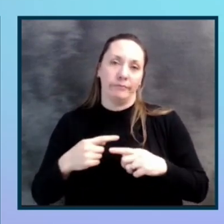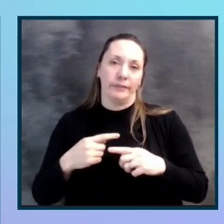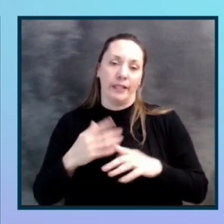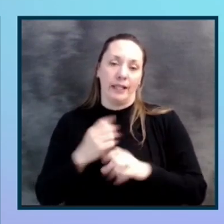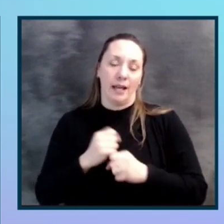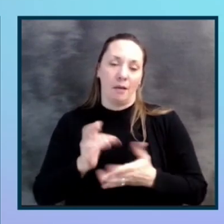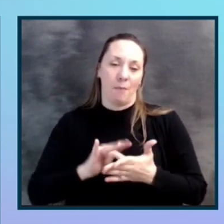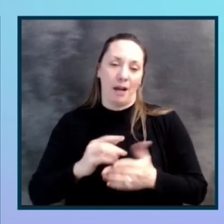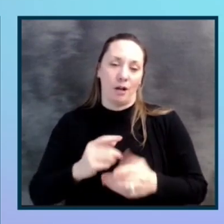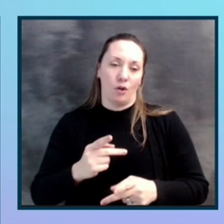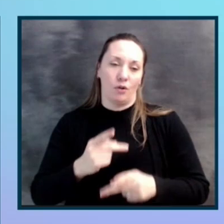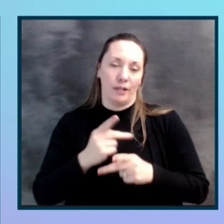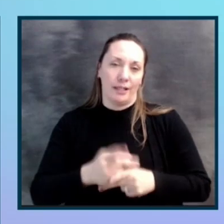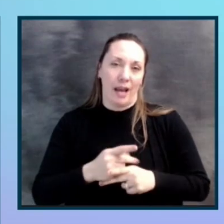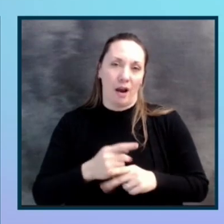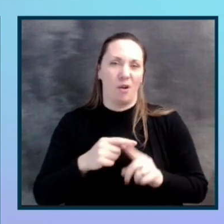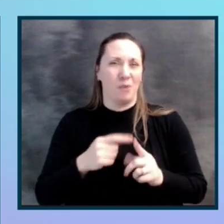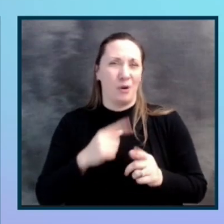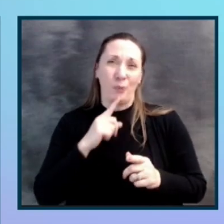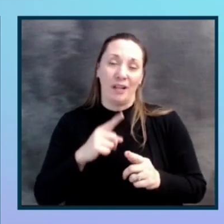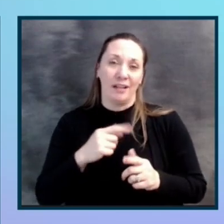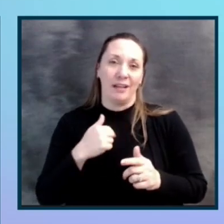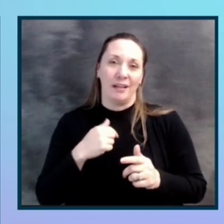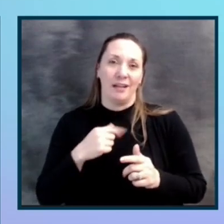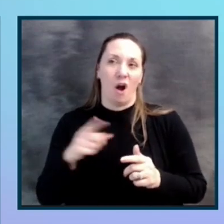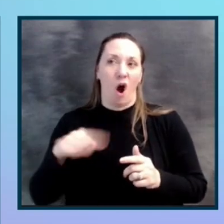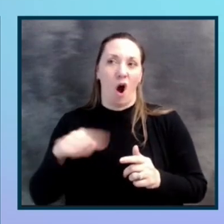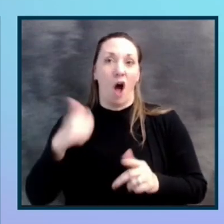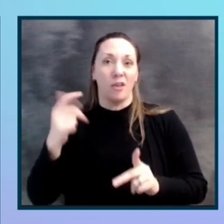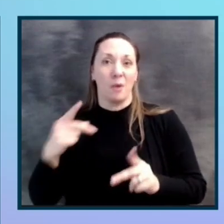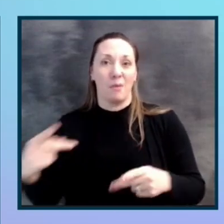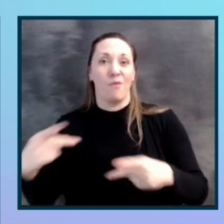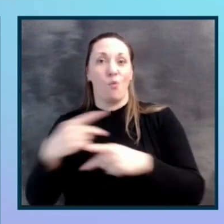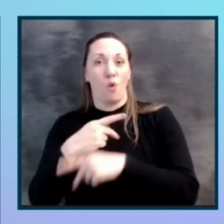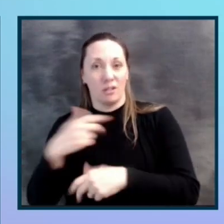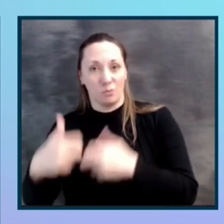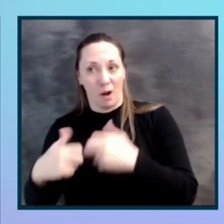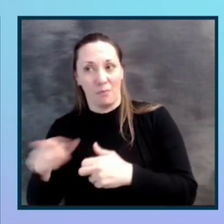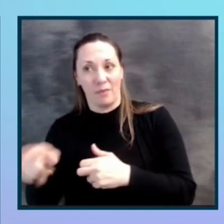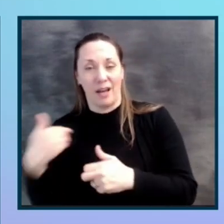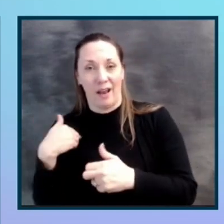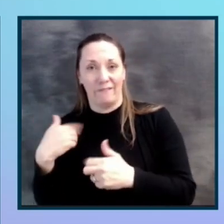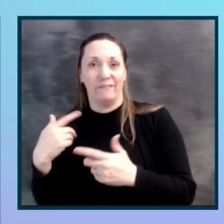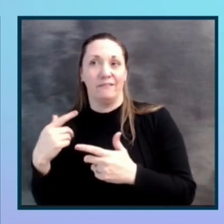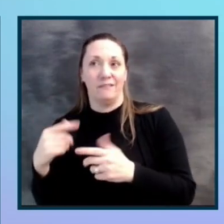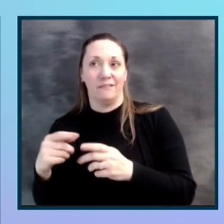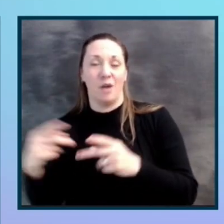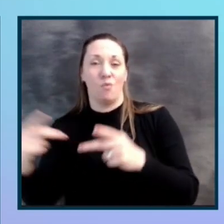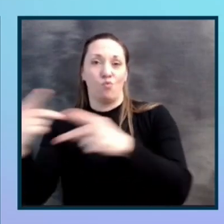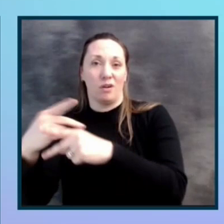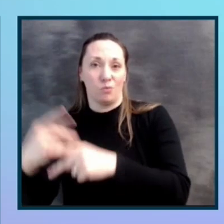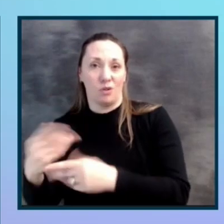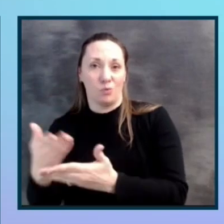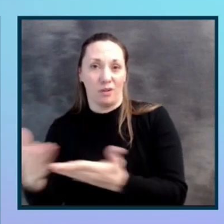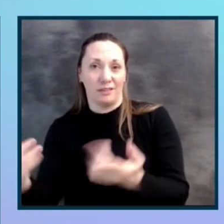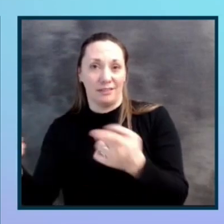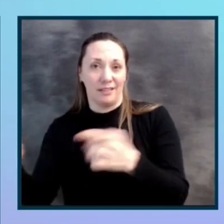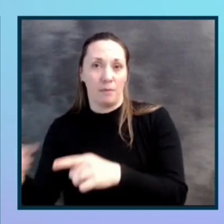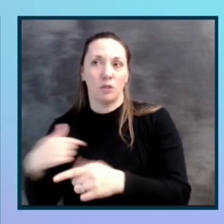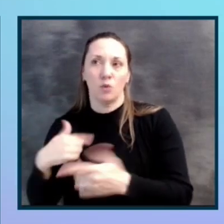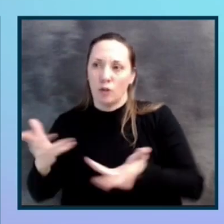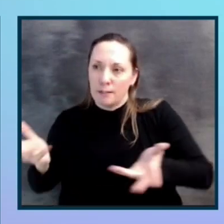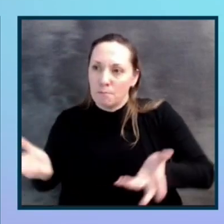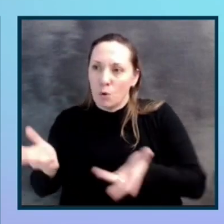largely I have a lot less issues than other people who have multiple marginalizations. So I try to boost those